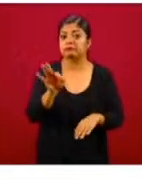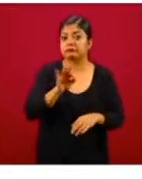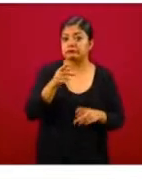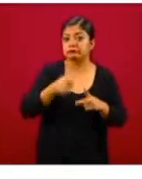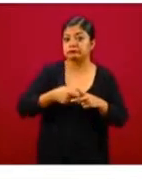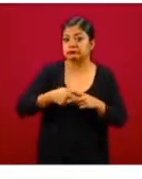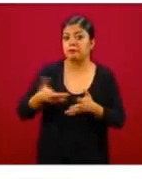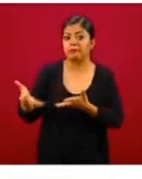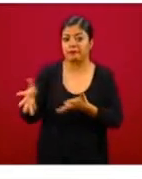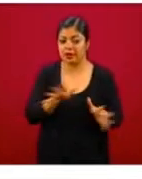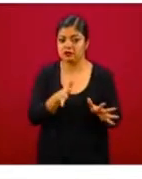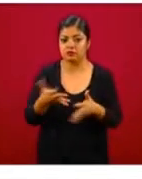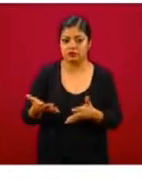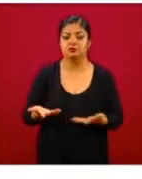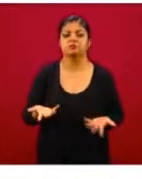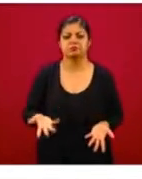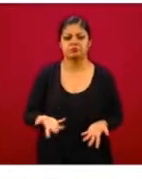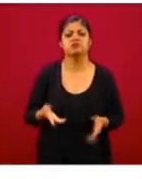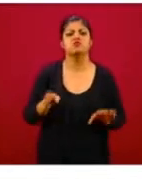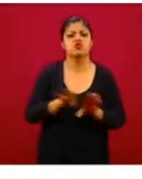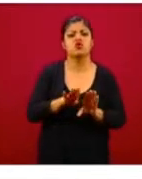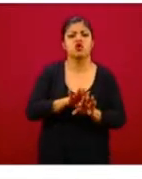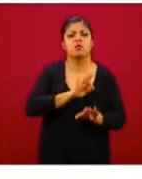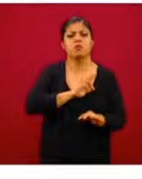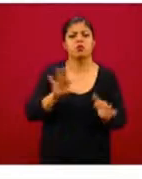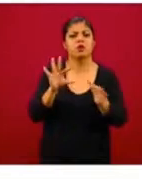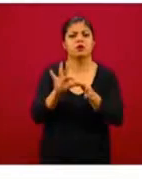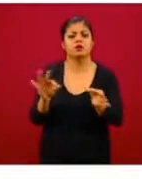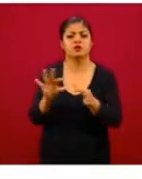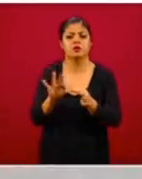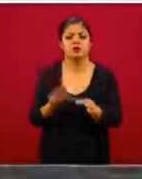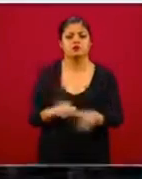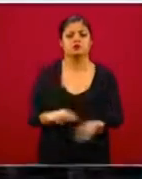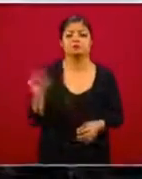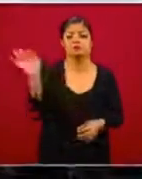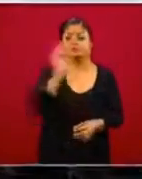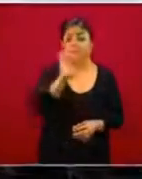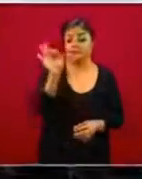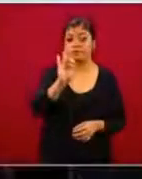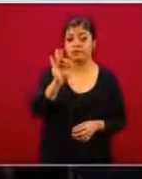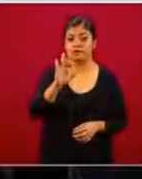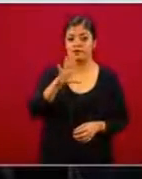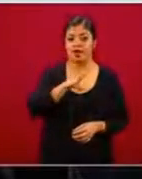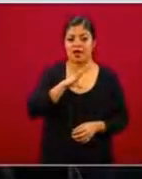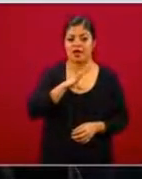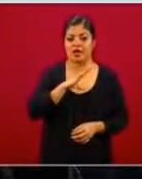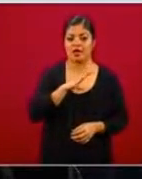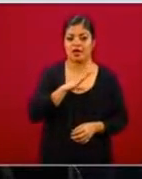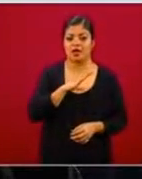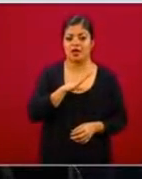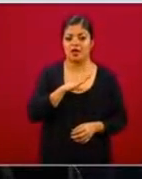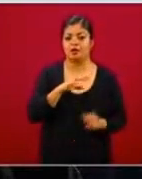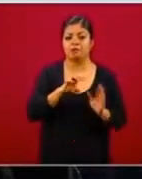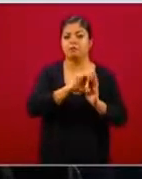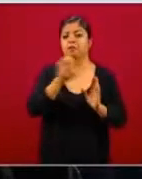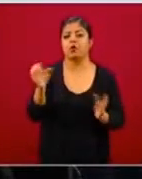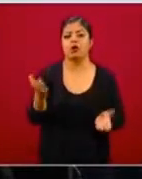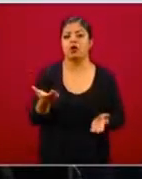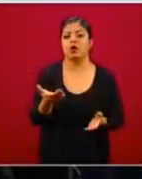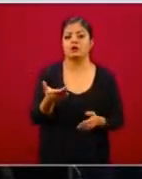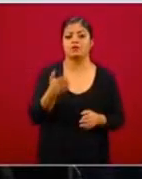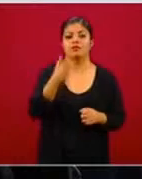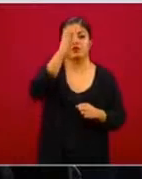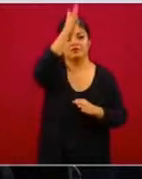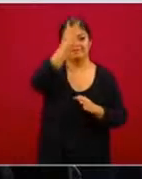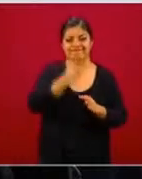the health ministry put together these projections. And the way to interpret them is as follows. If we were